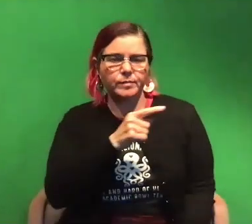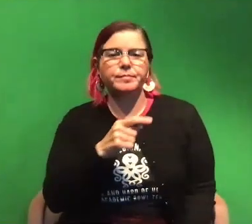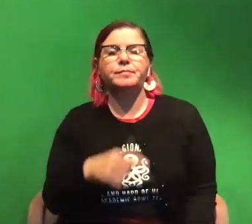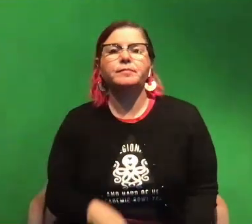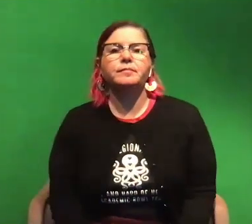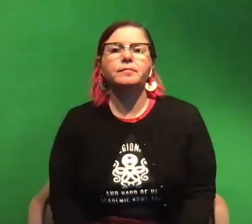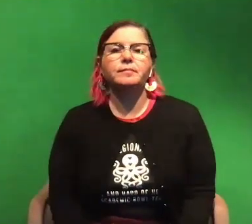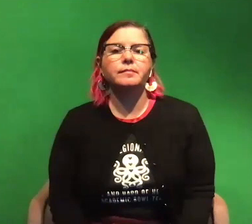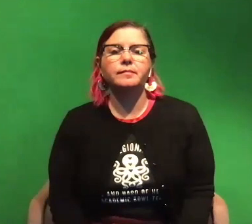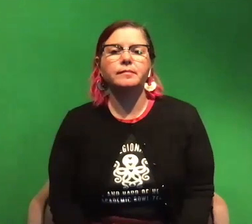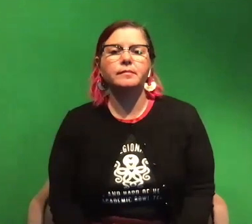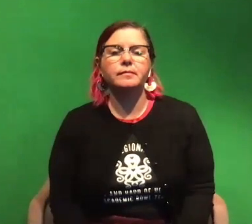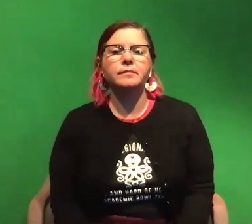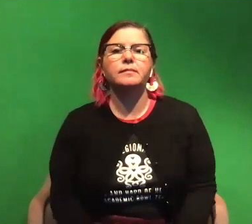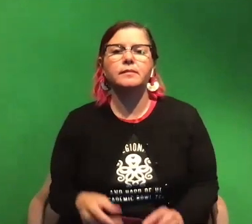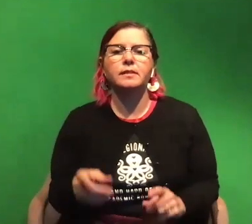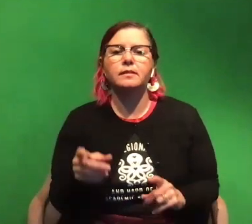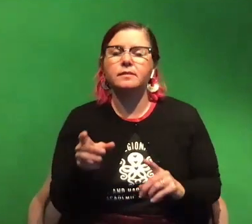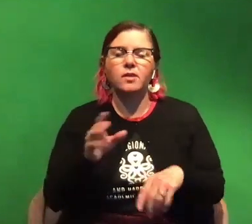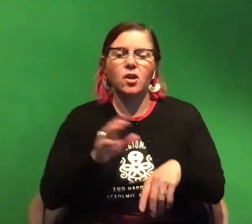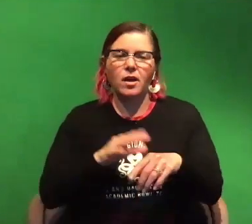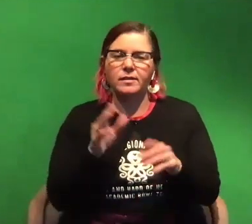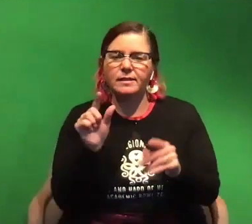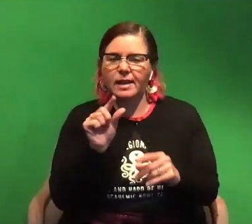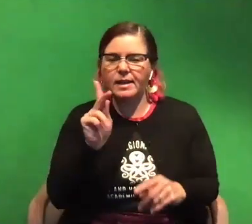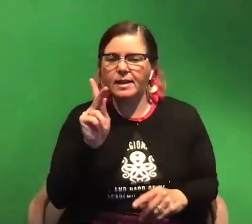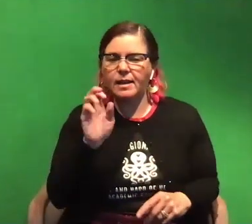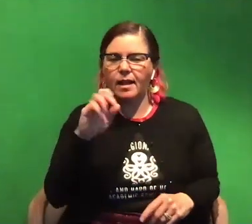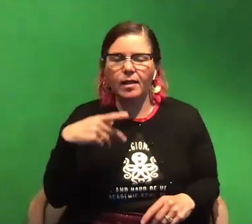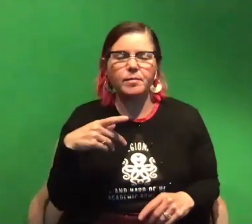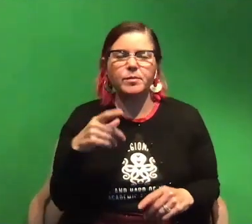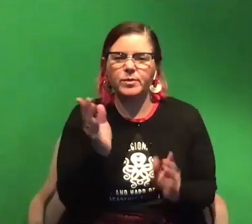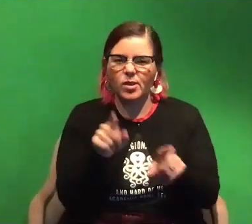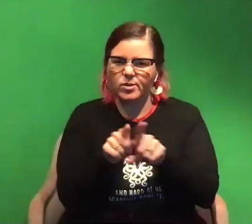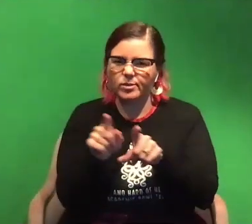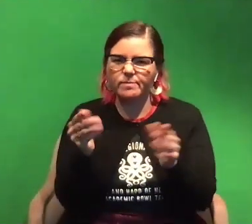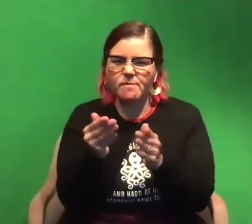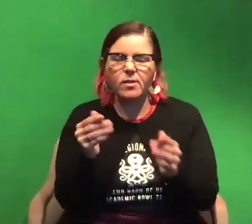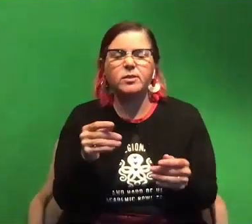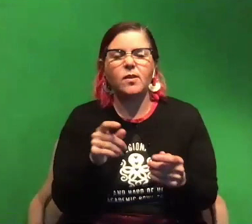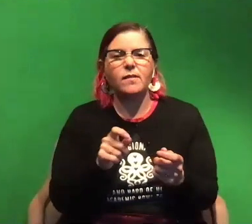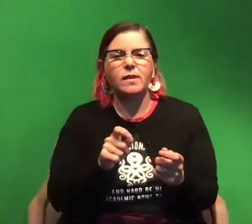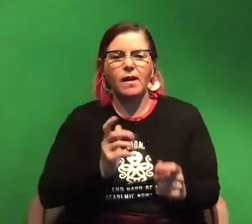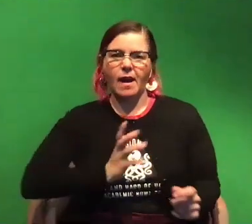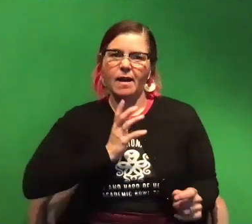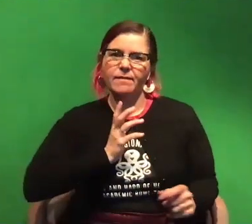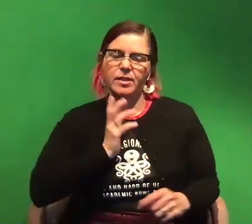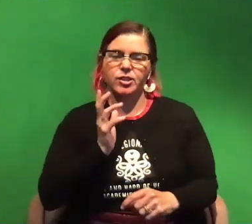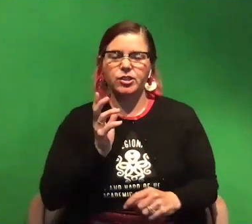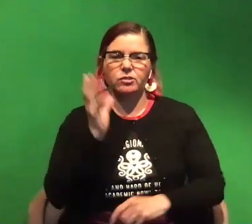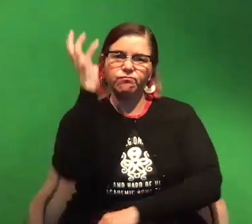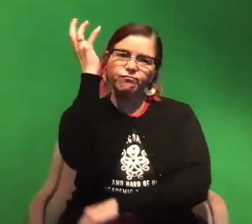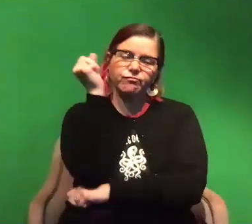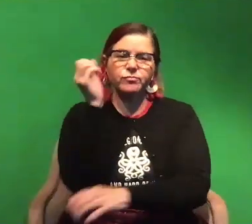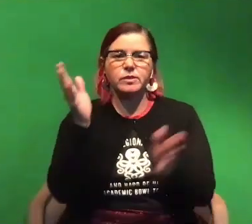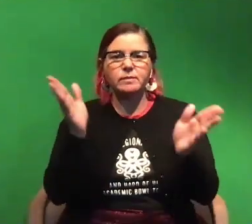kelp, which is also very small. So I think, I don't know if there's necessarily a official smallest species out